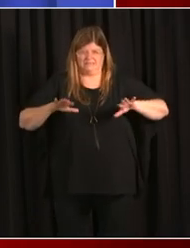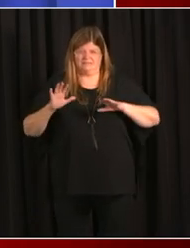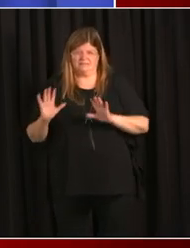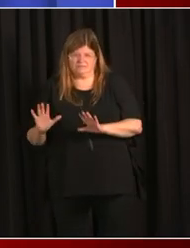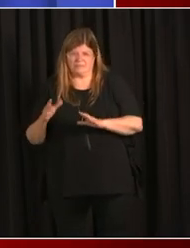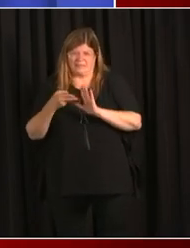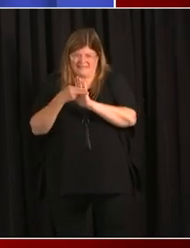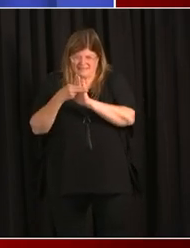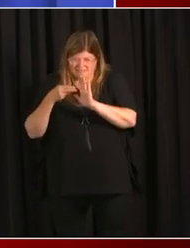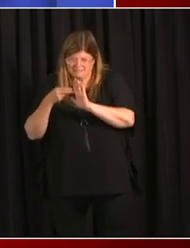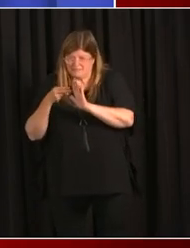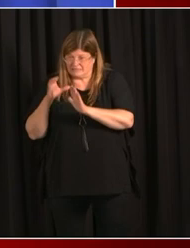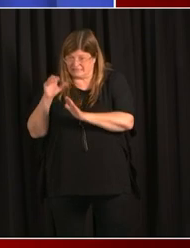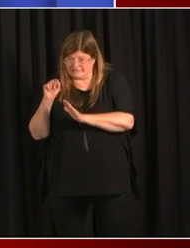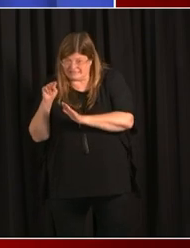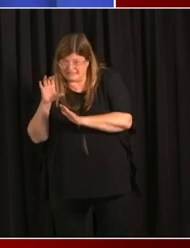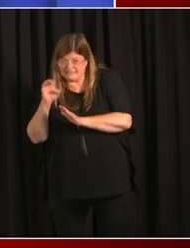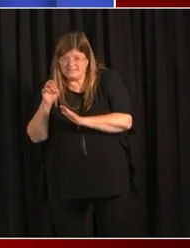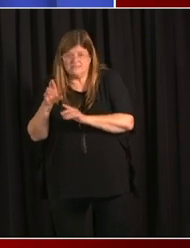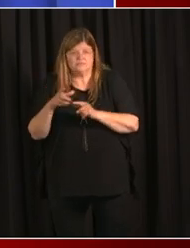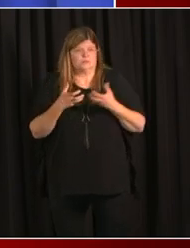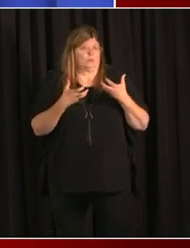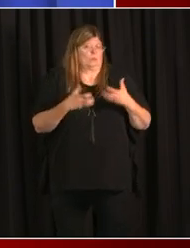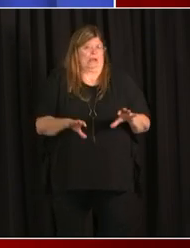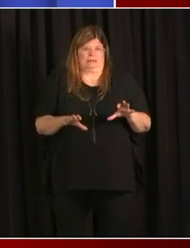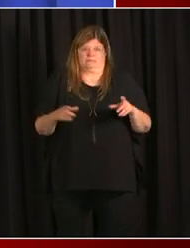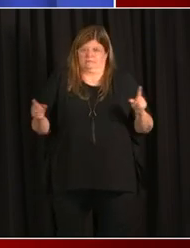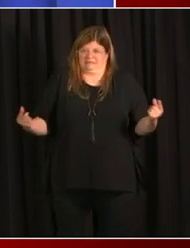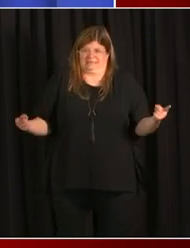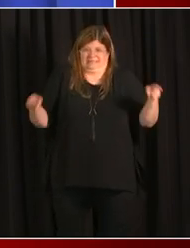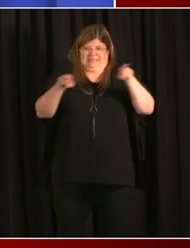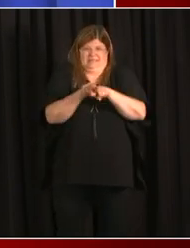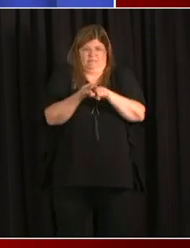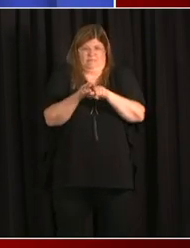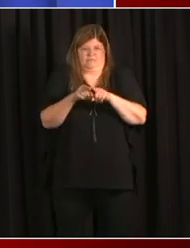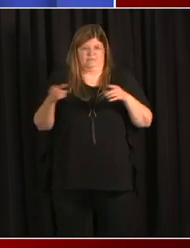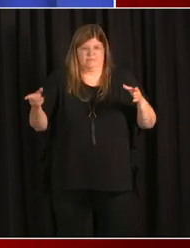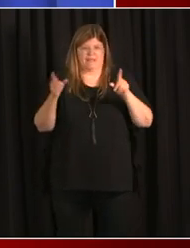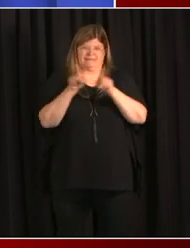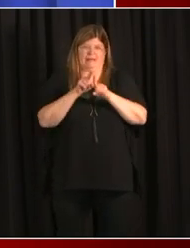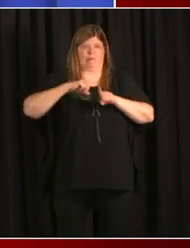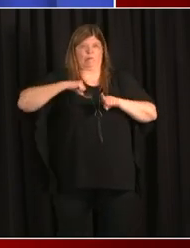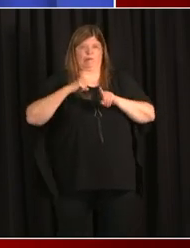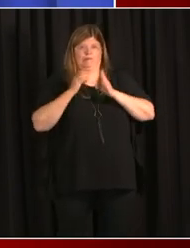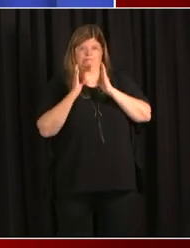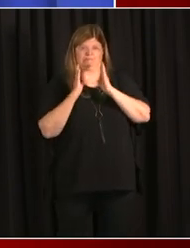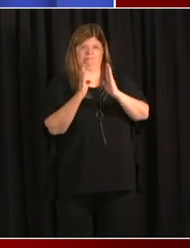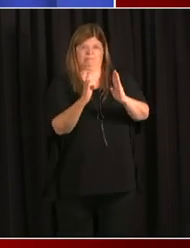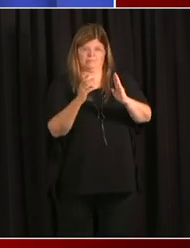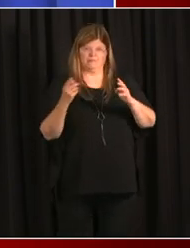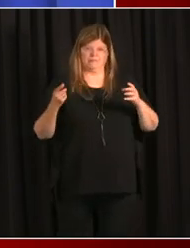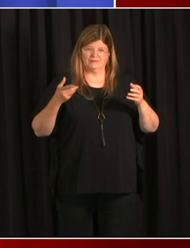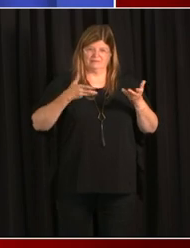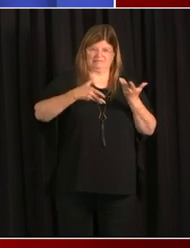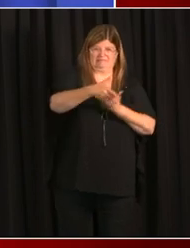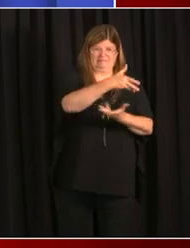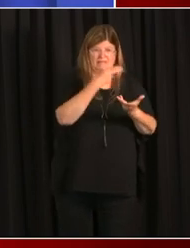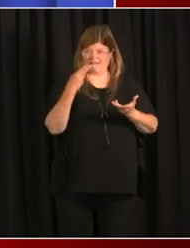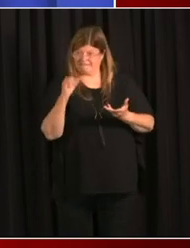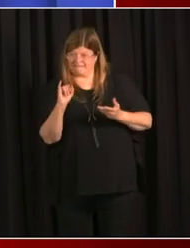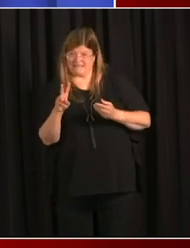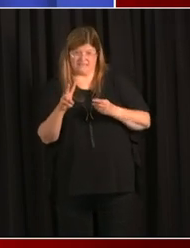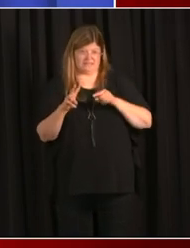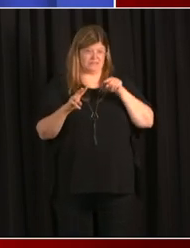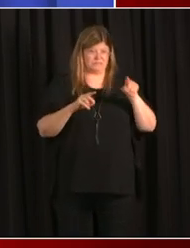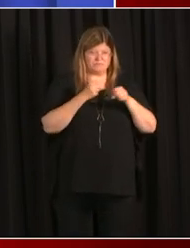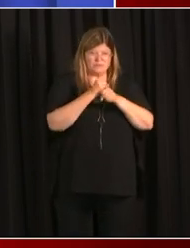cancer, not wanting them to be in the same environment as someone who potentially had a